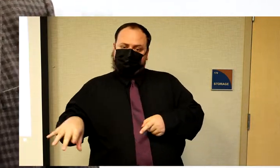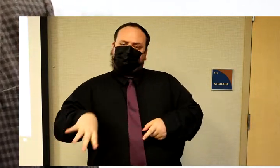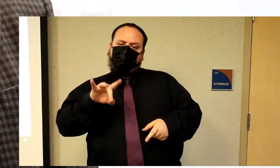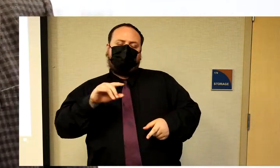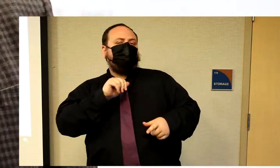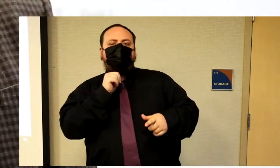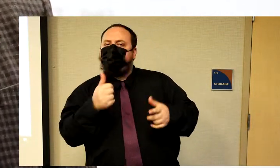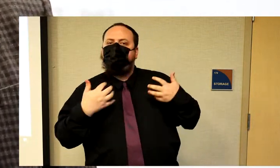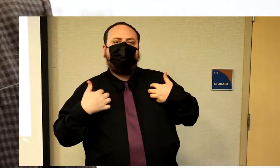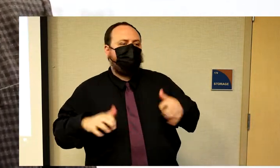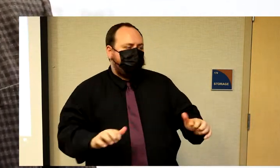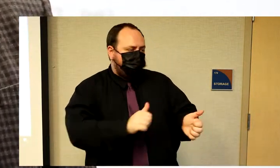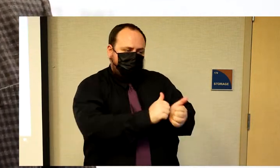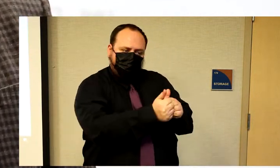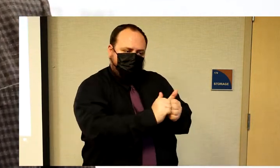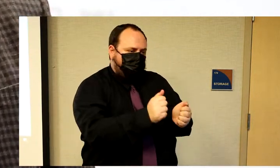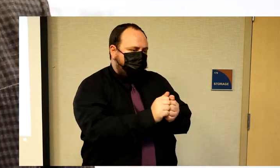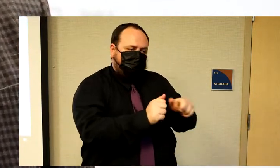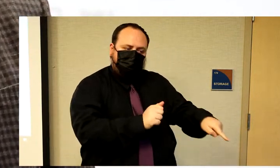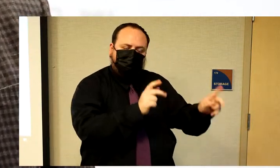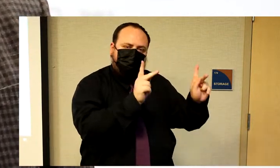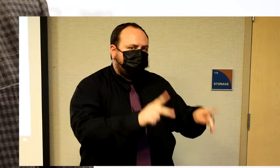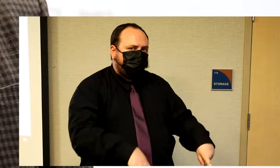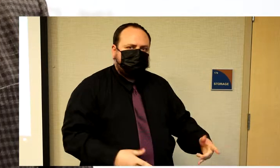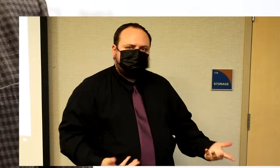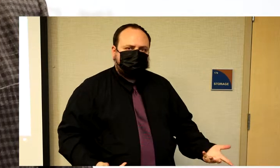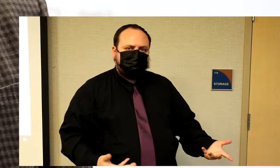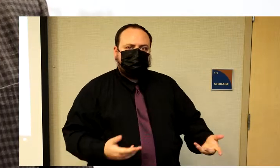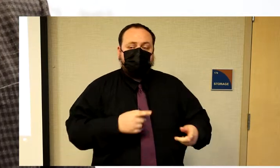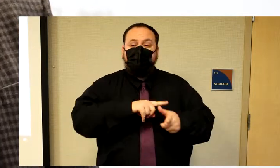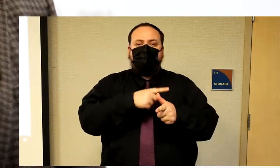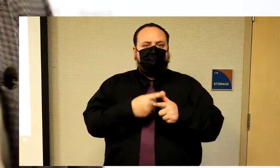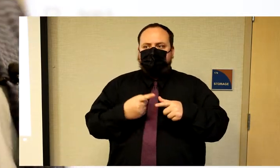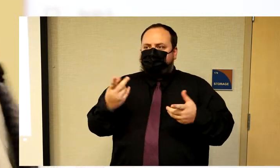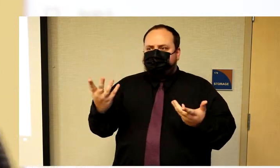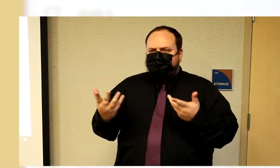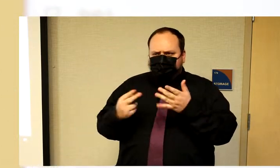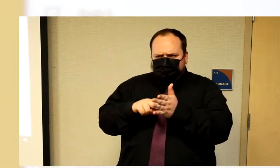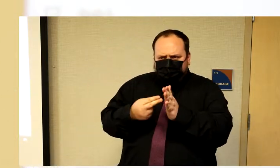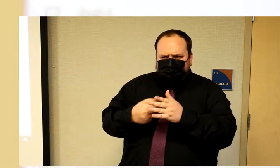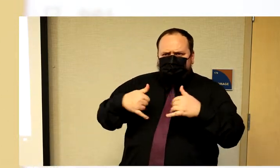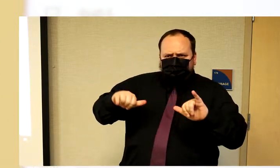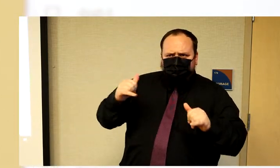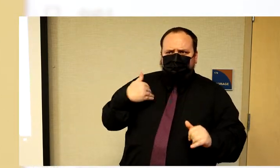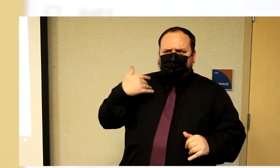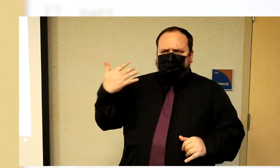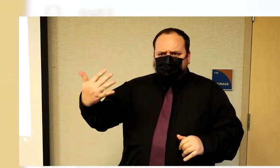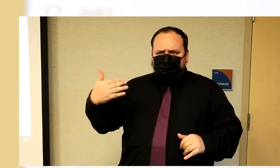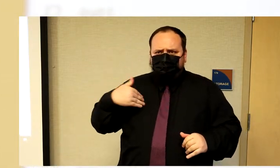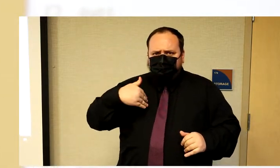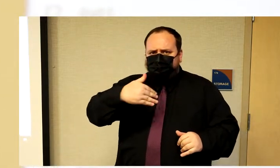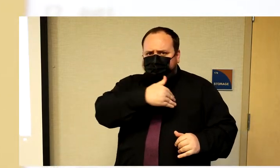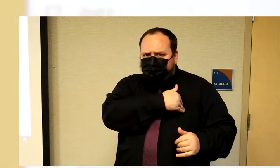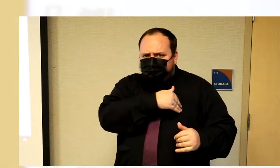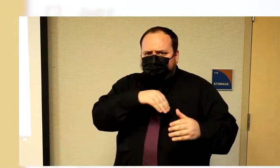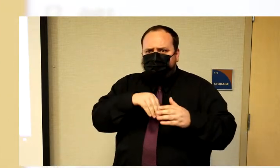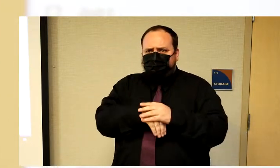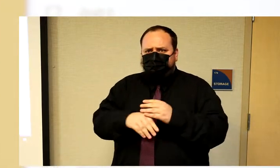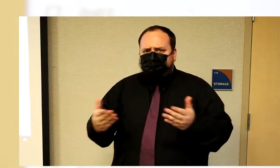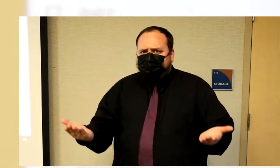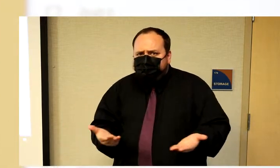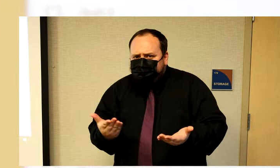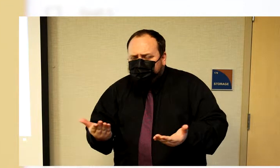Mike doesn't live in it, we still have a 5-member board until Mike's term is up in 2024. But